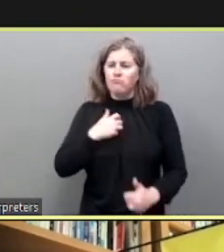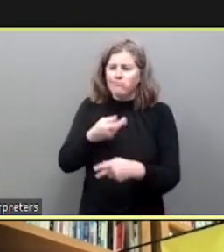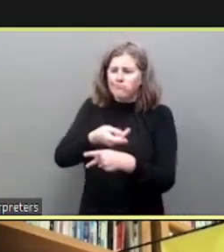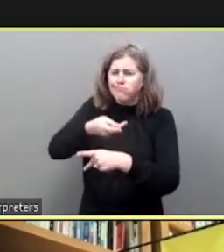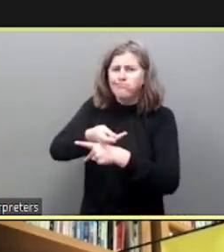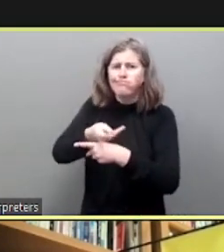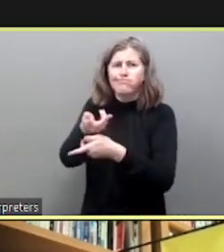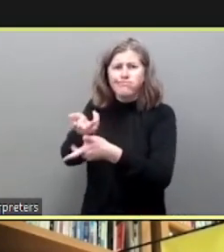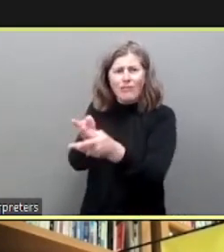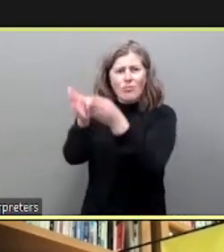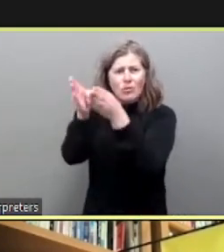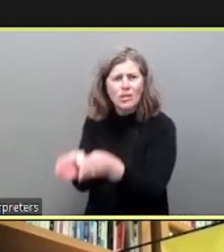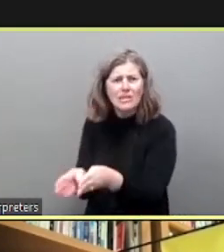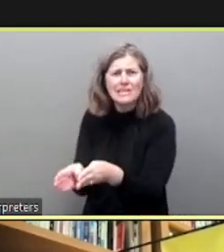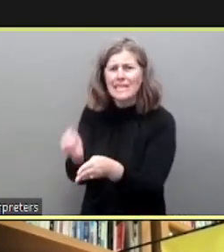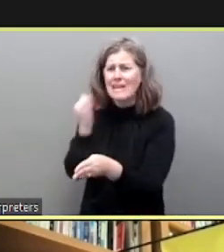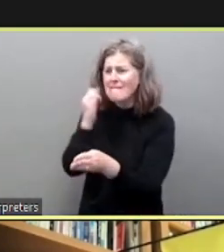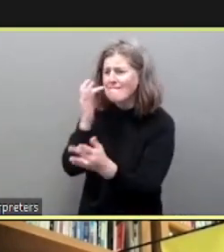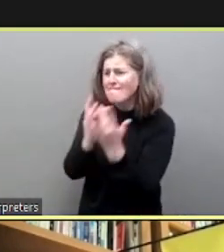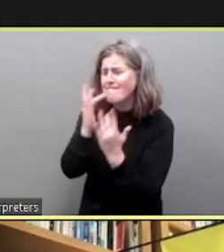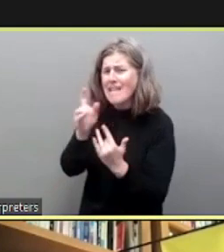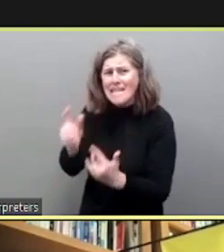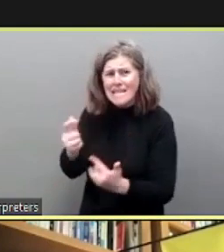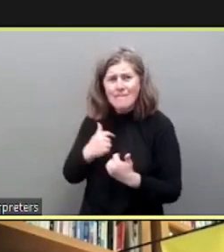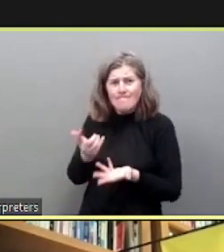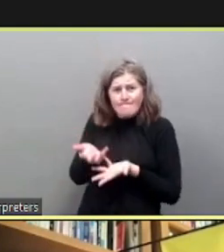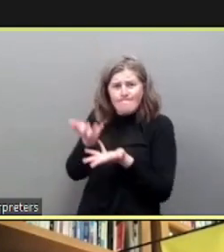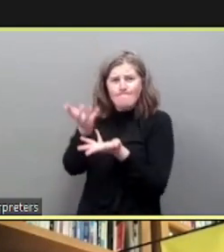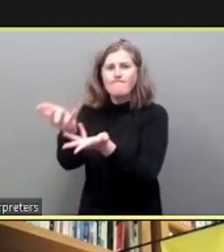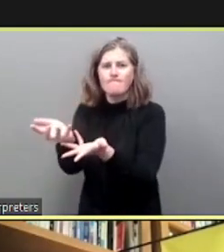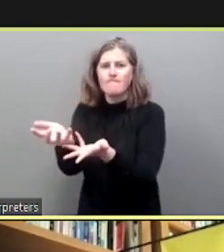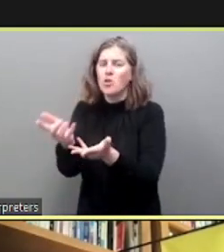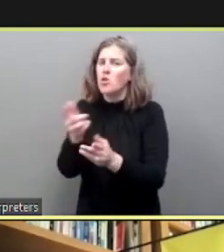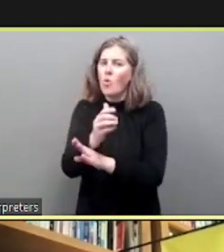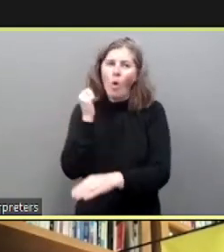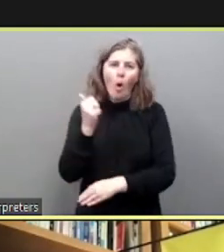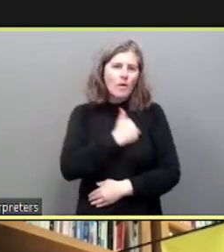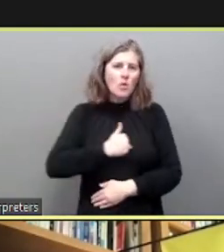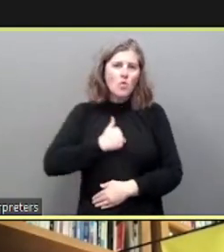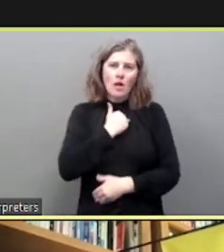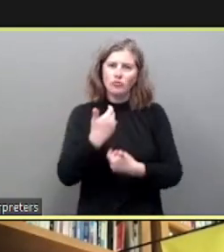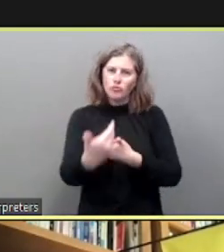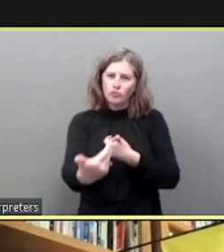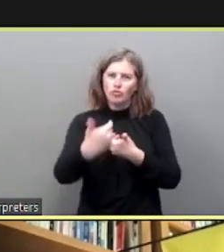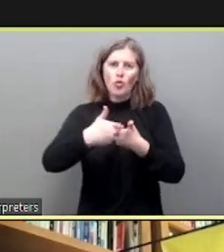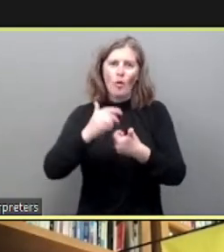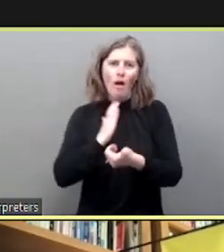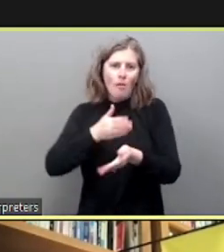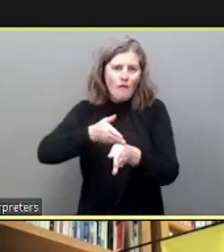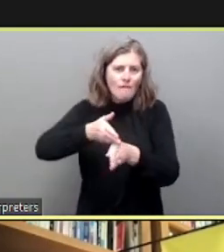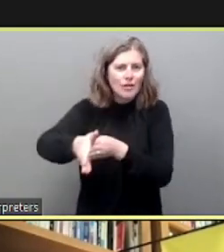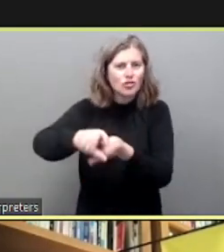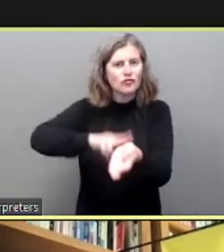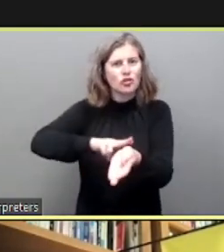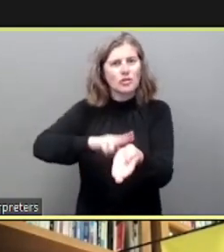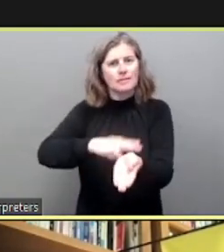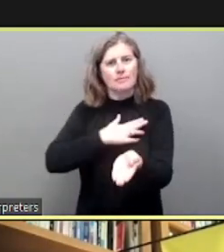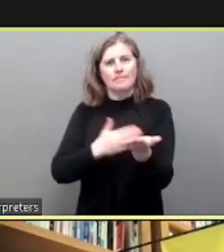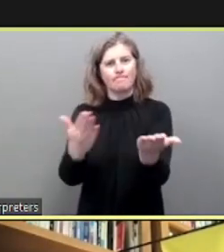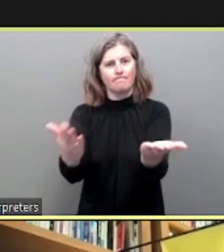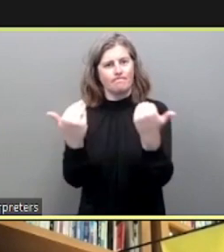of a person when they need you the most. You won't regret the decision to join the profession of nursing.